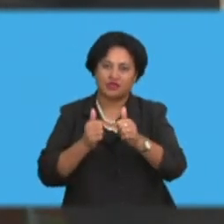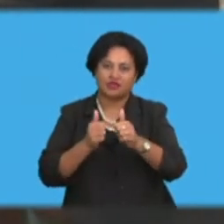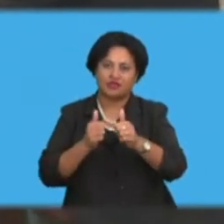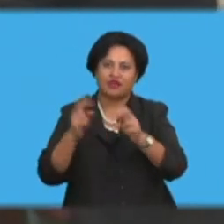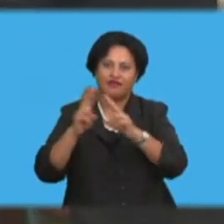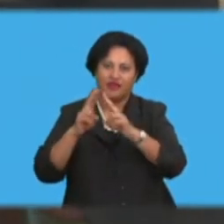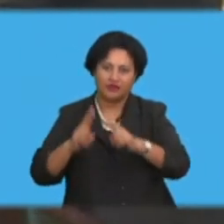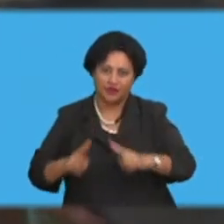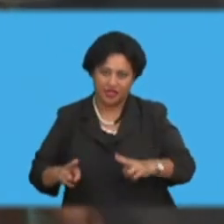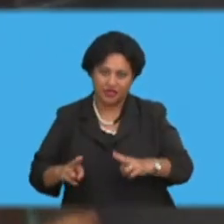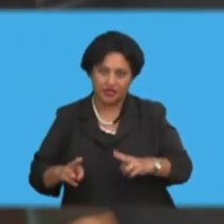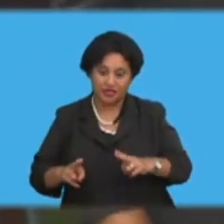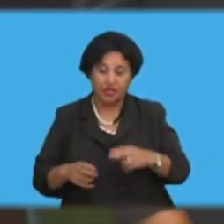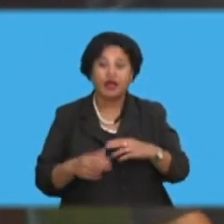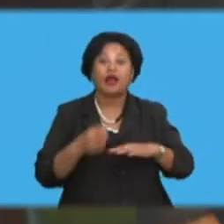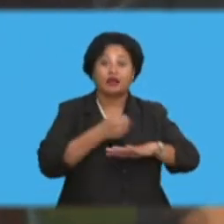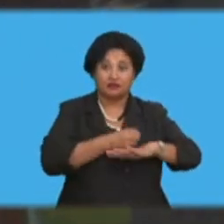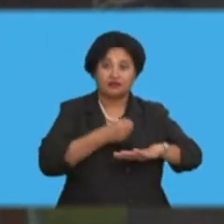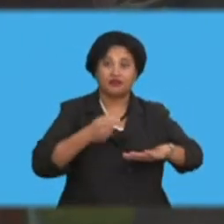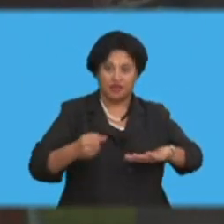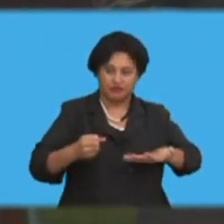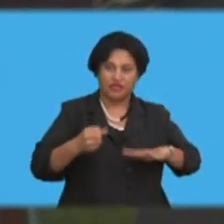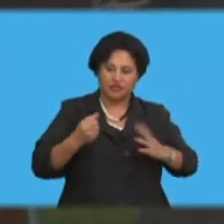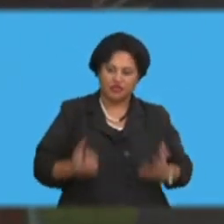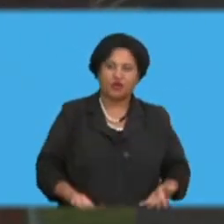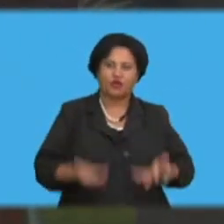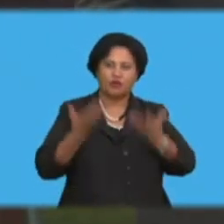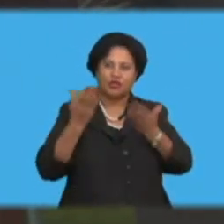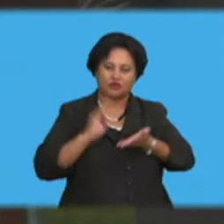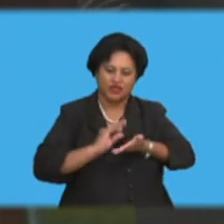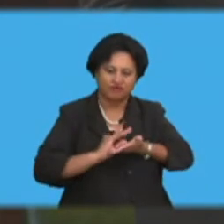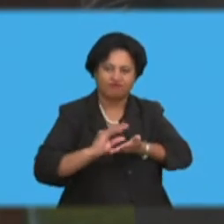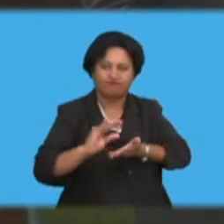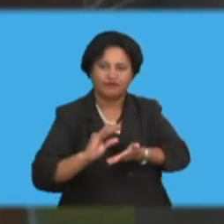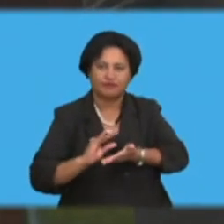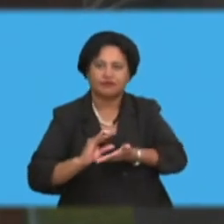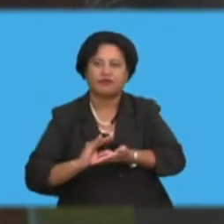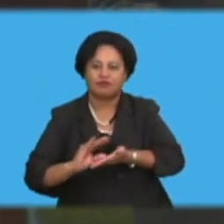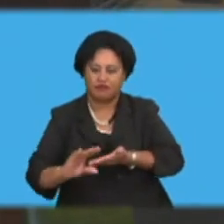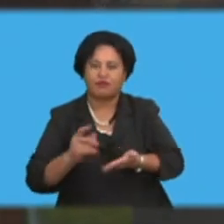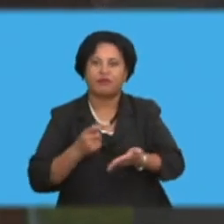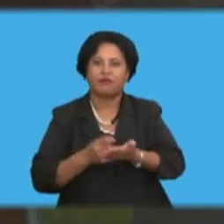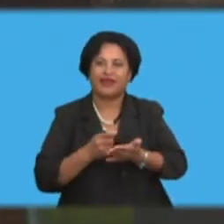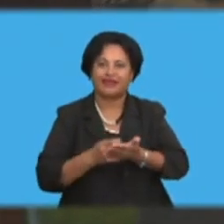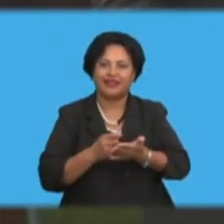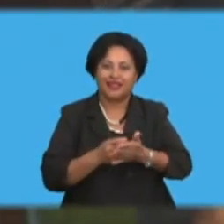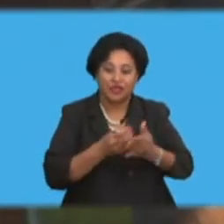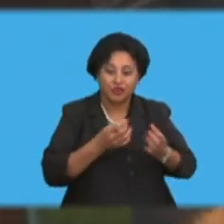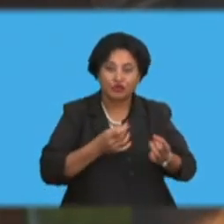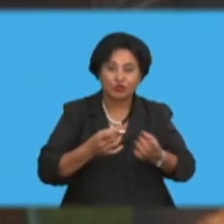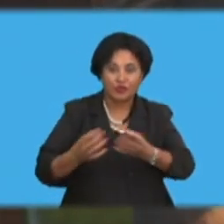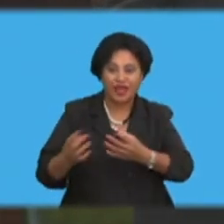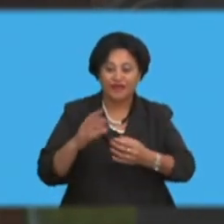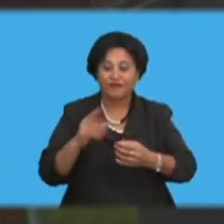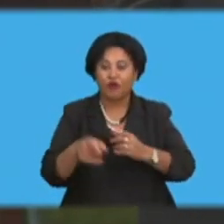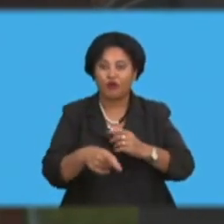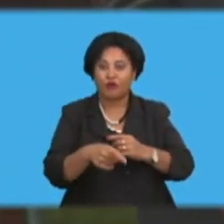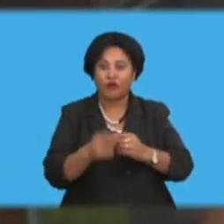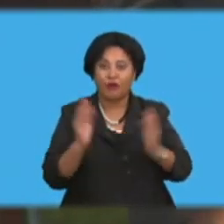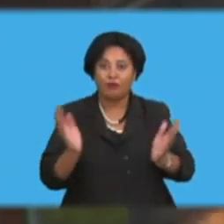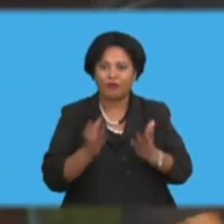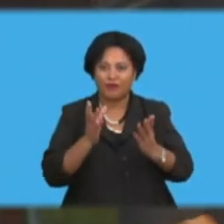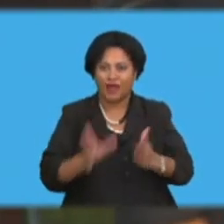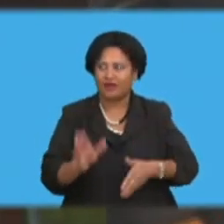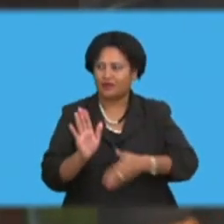to give grants in the preparation of an athletes, and this starts 3 years back, not